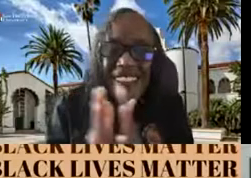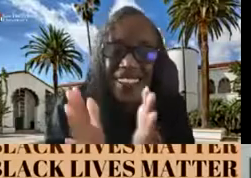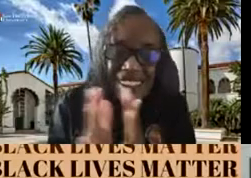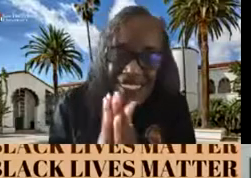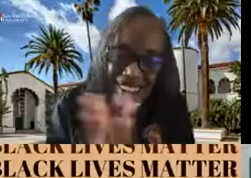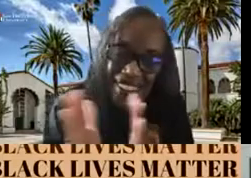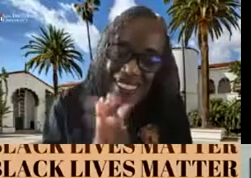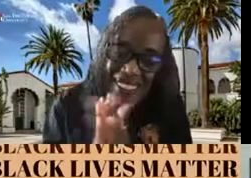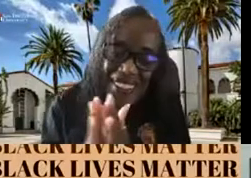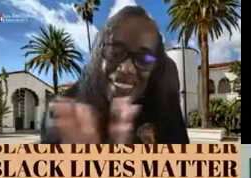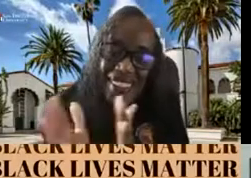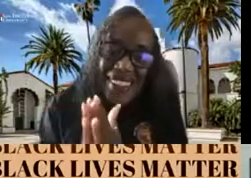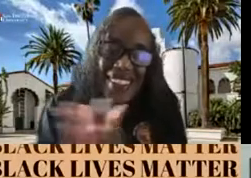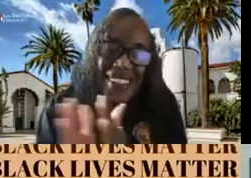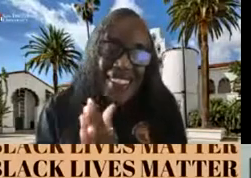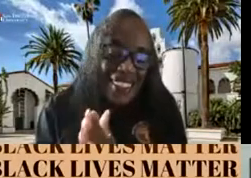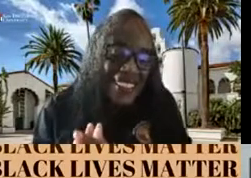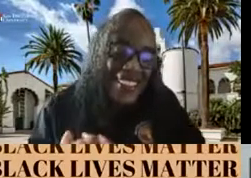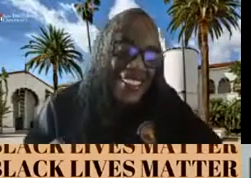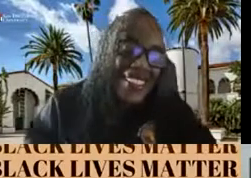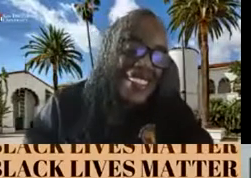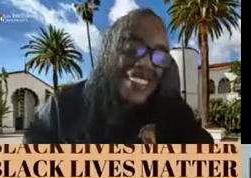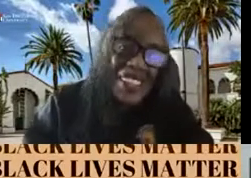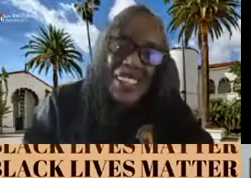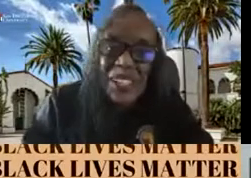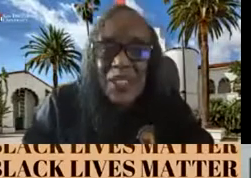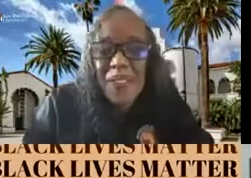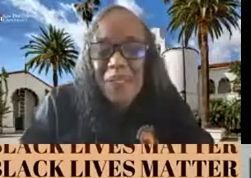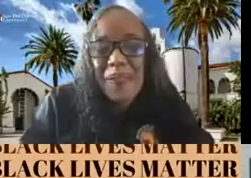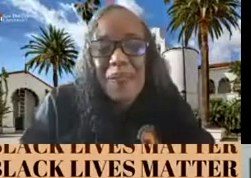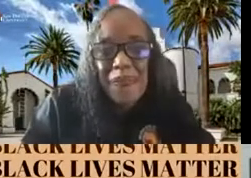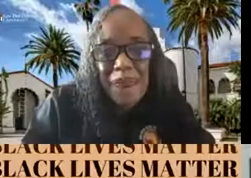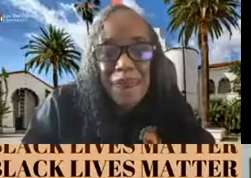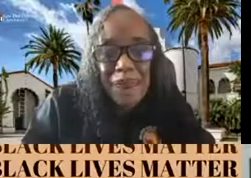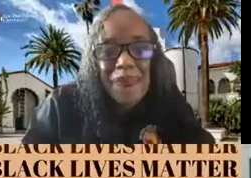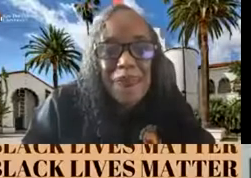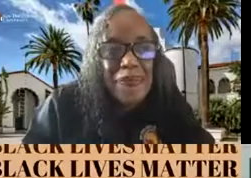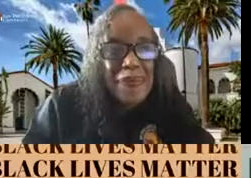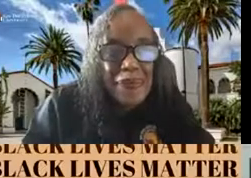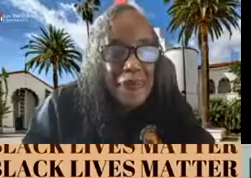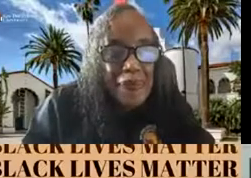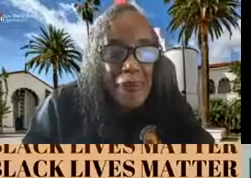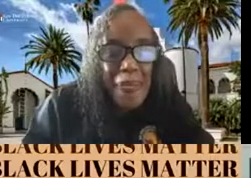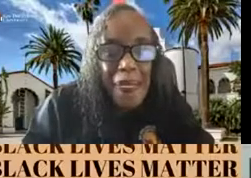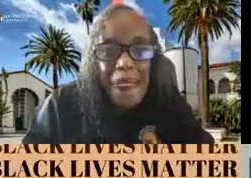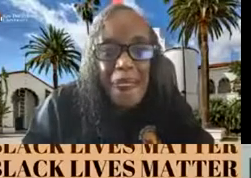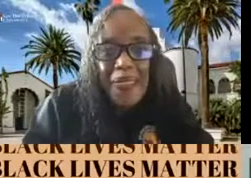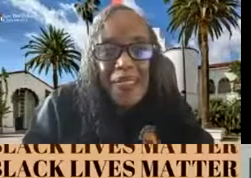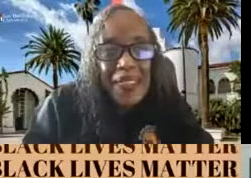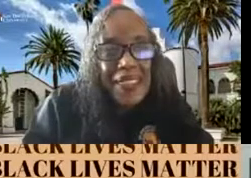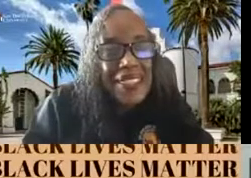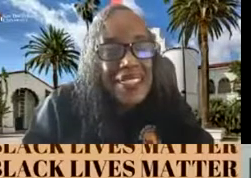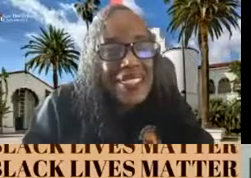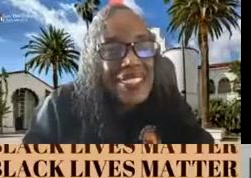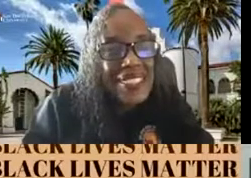Yes, awesome. Well, thank you, especially to our panelists. Sierra, did you want to add something? Yes, I just wanted to add